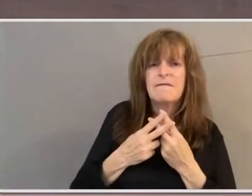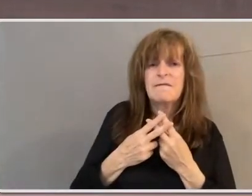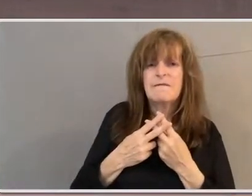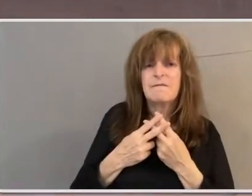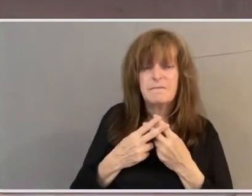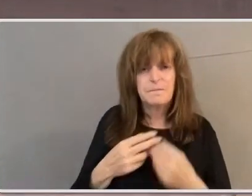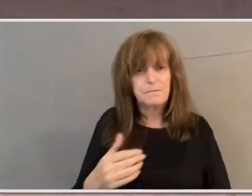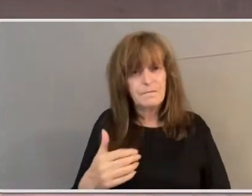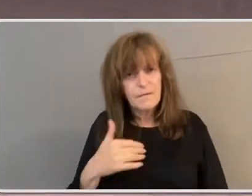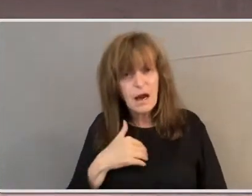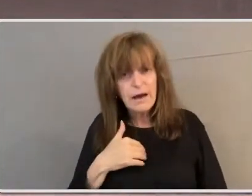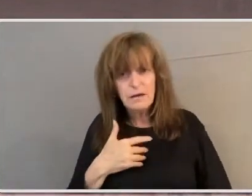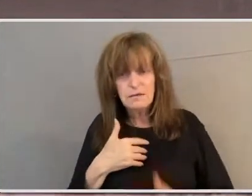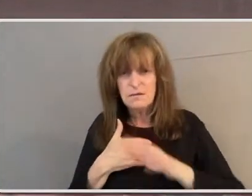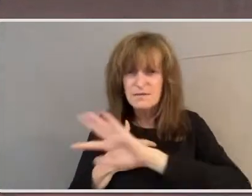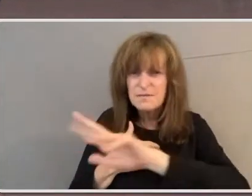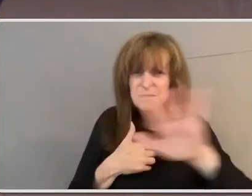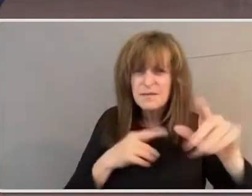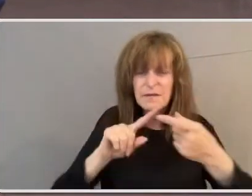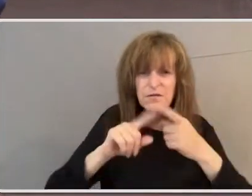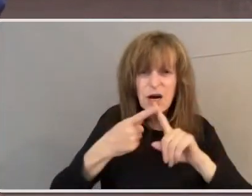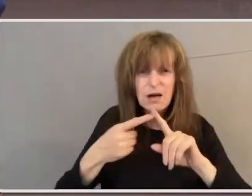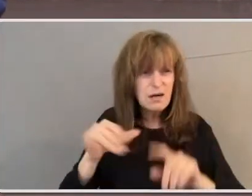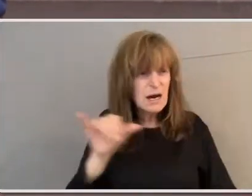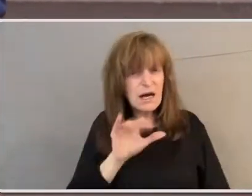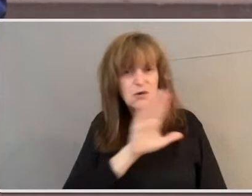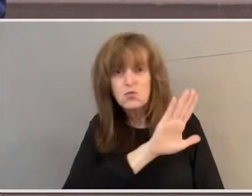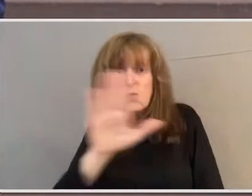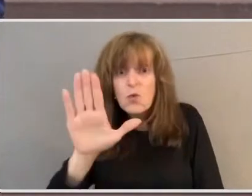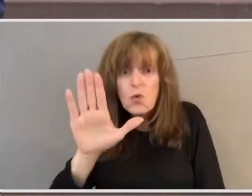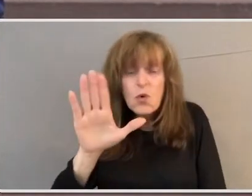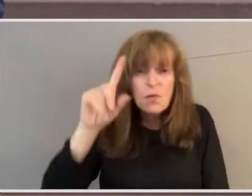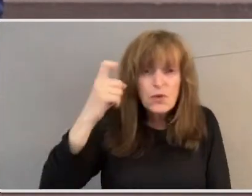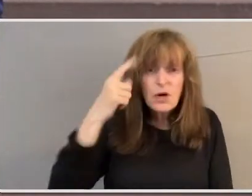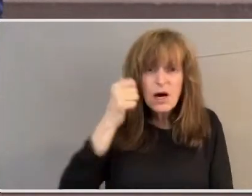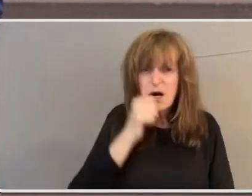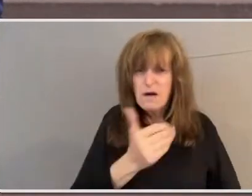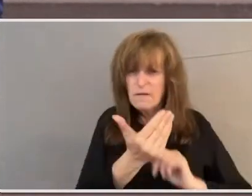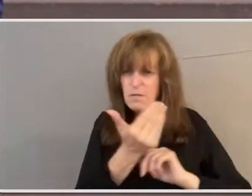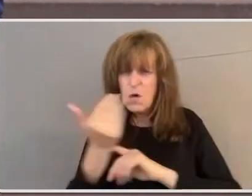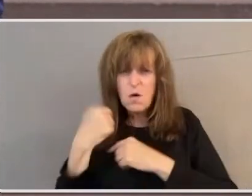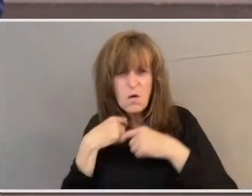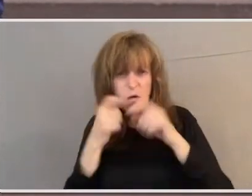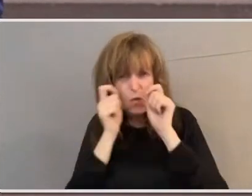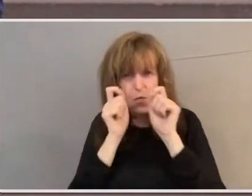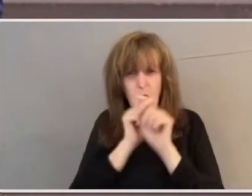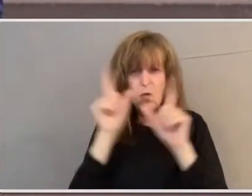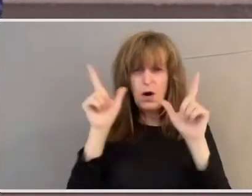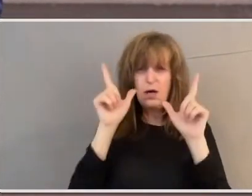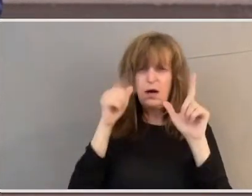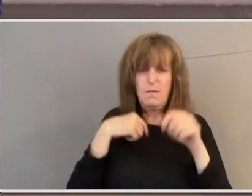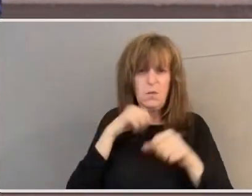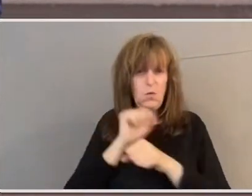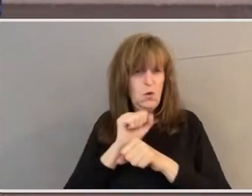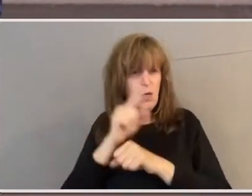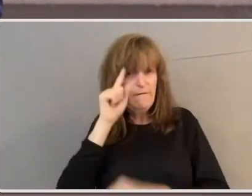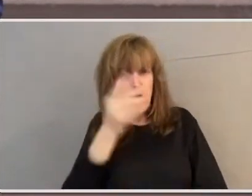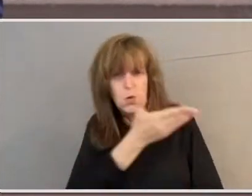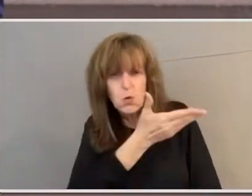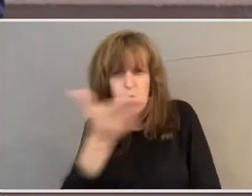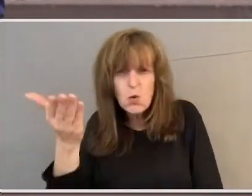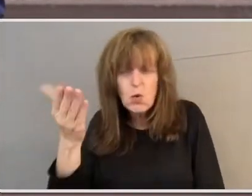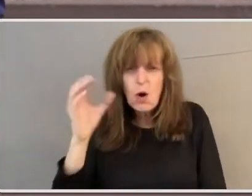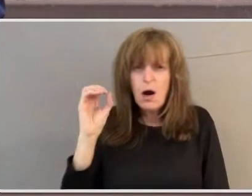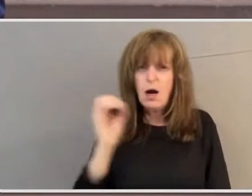up each and every day, working for you has been the greatest honor, the greatest